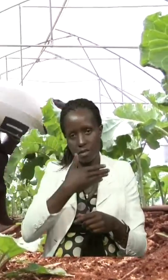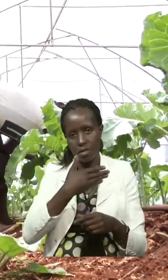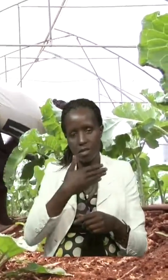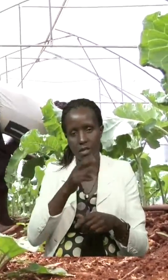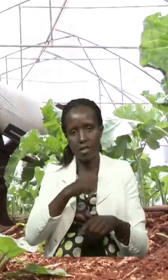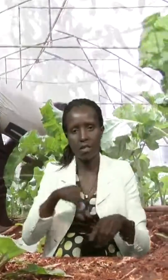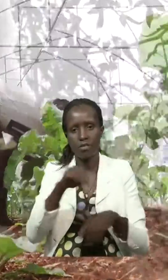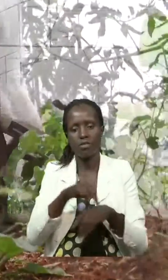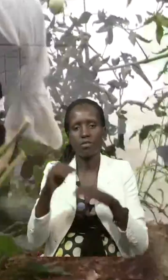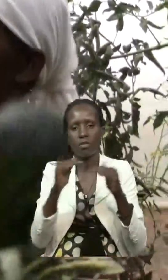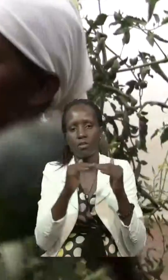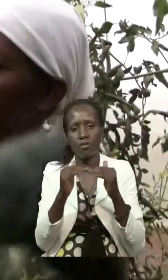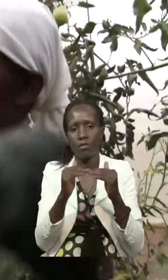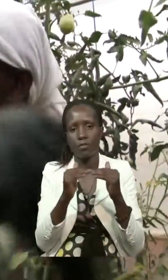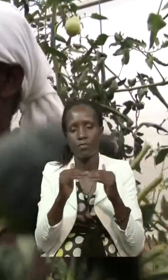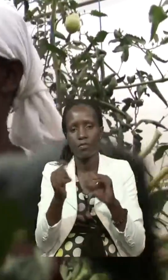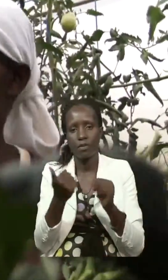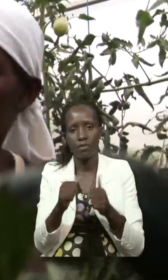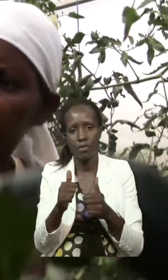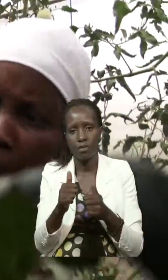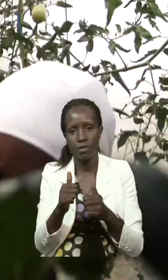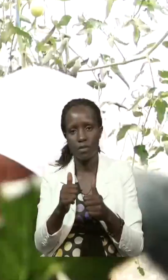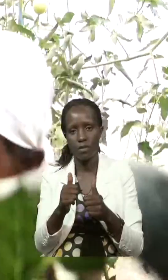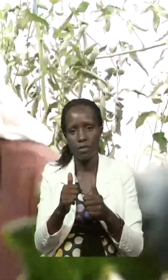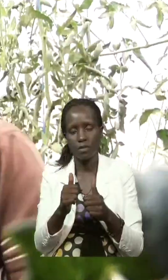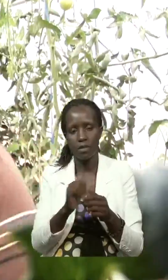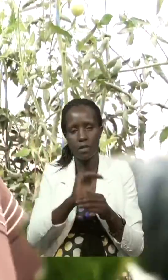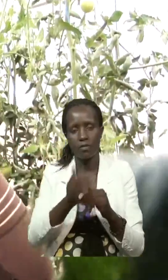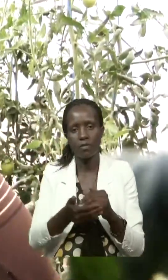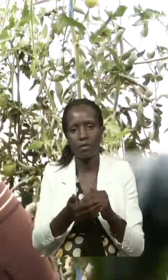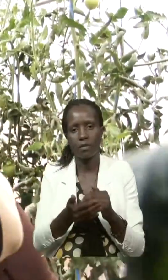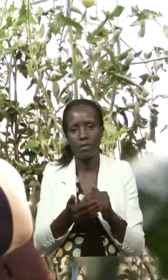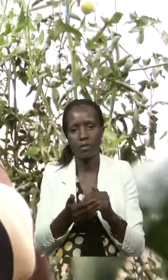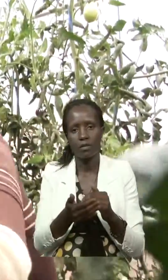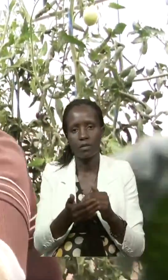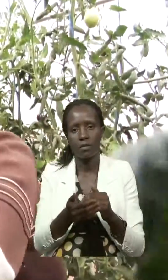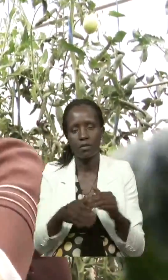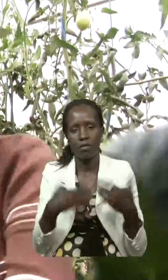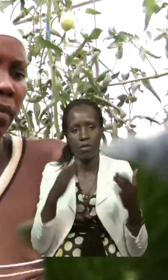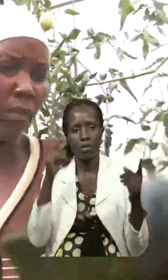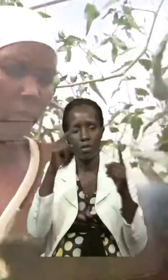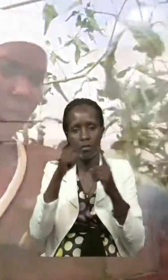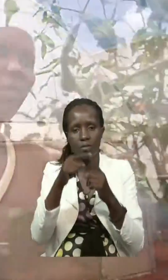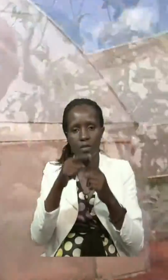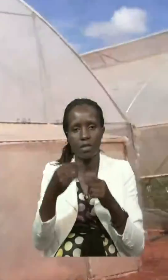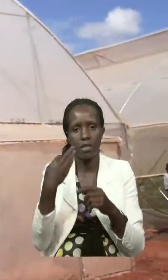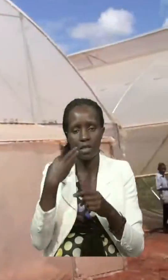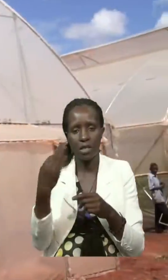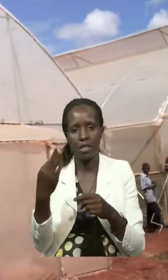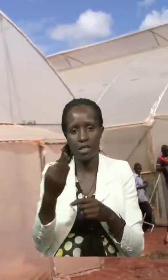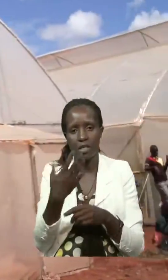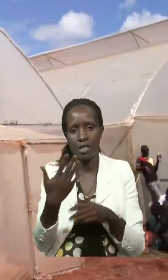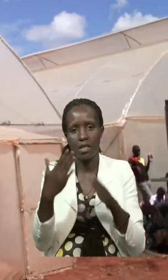now greenhouse at national level, which covered, or which aimed at targeted